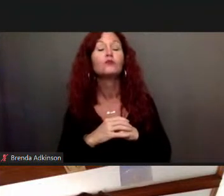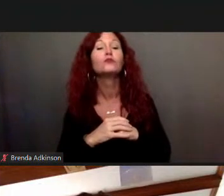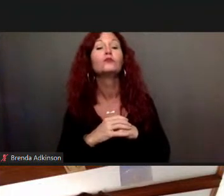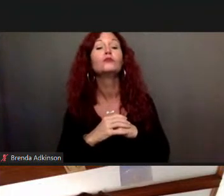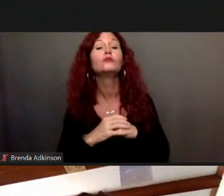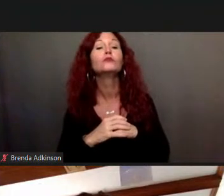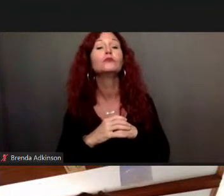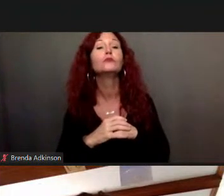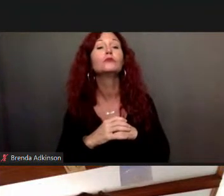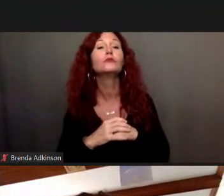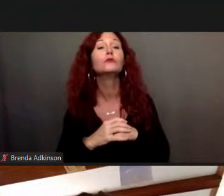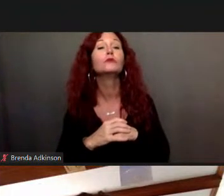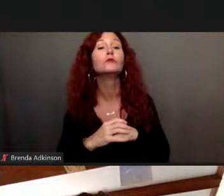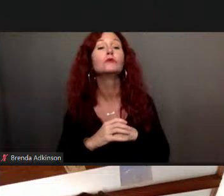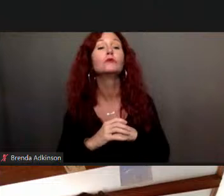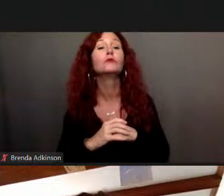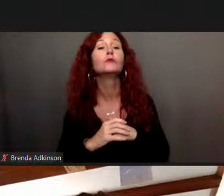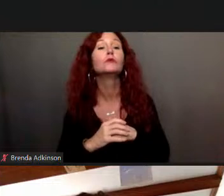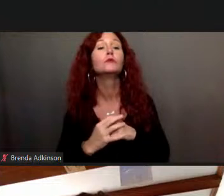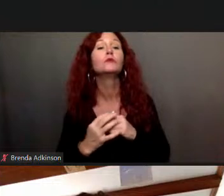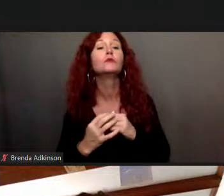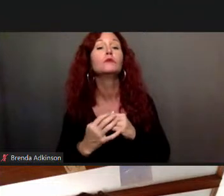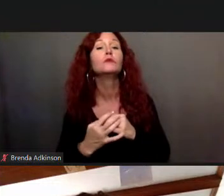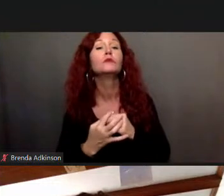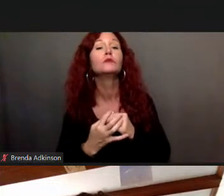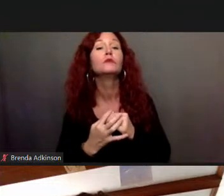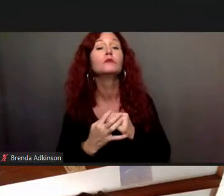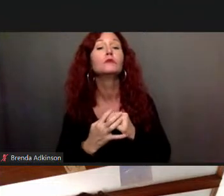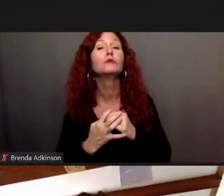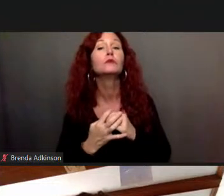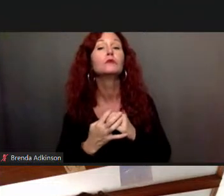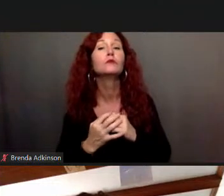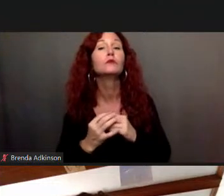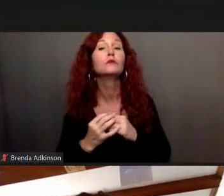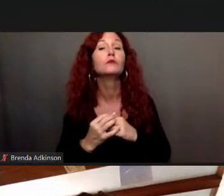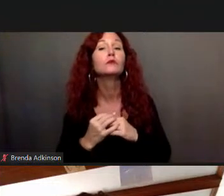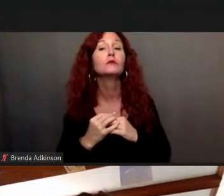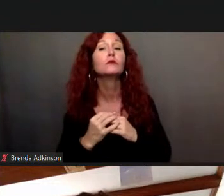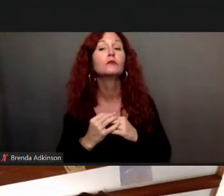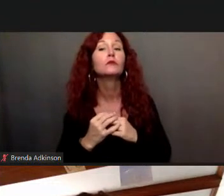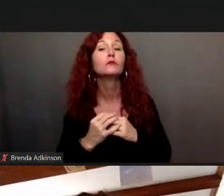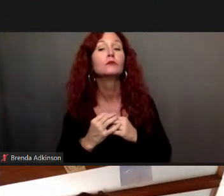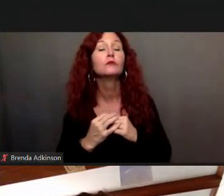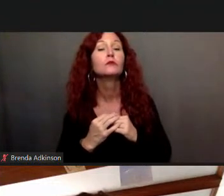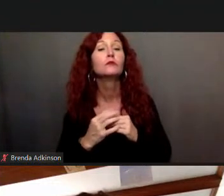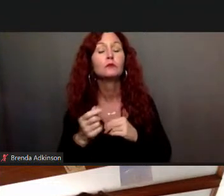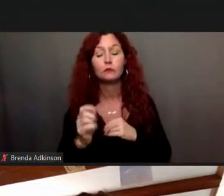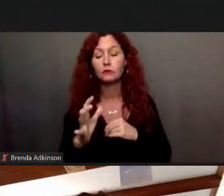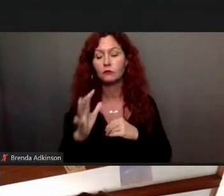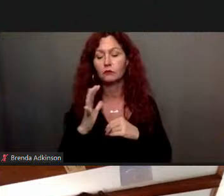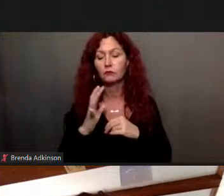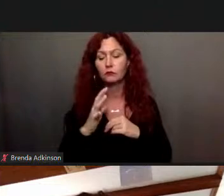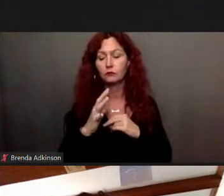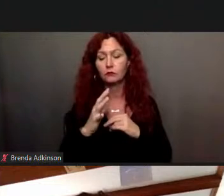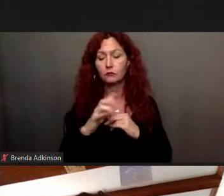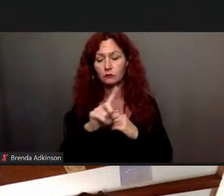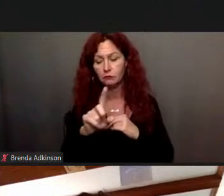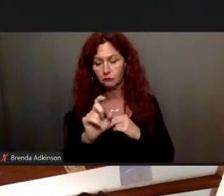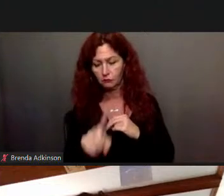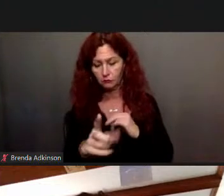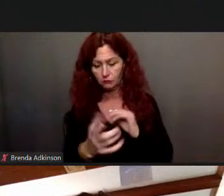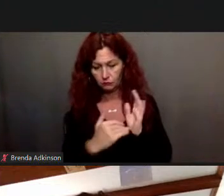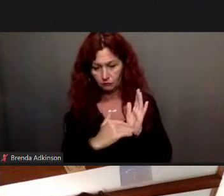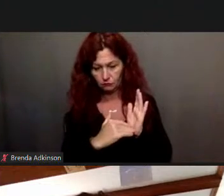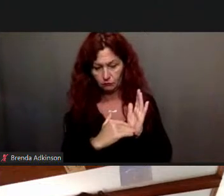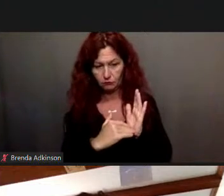I have a question for Mayor Jimenez. Mayor, just following up on what Channel 10 asked earlier and Bloomberg, just to maybe simplify it for